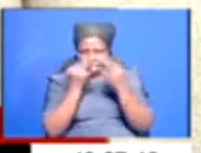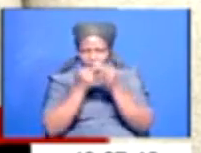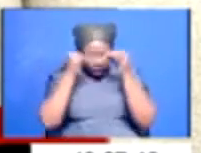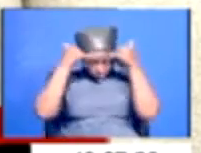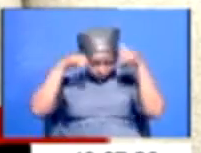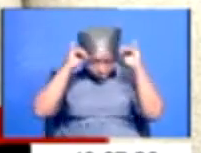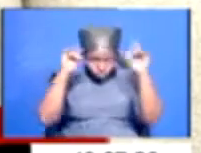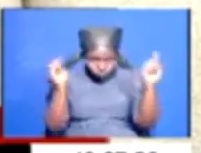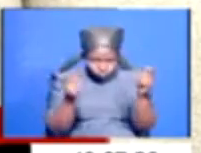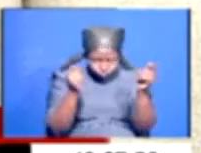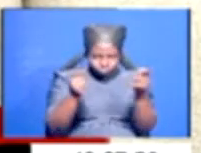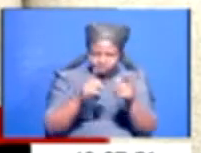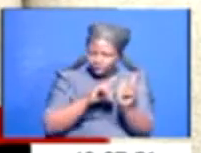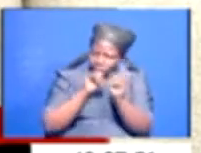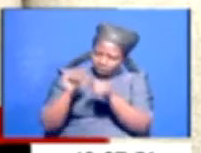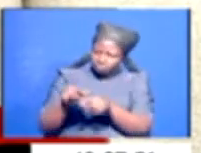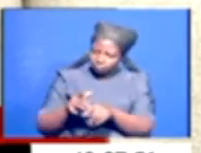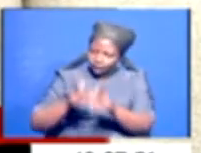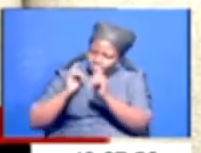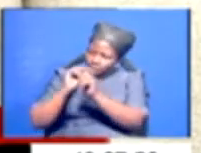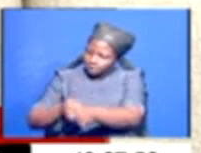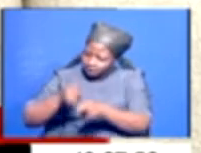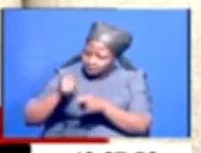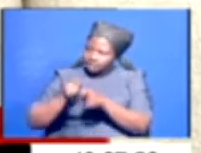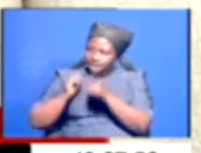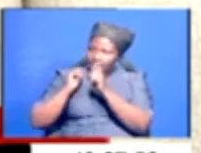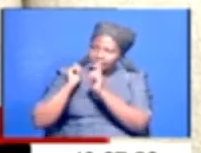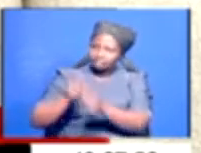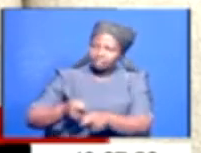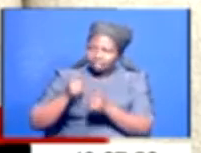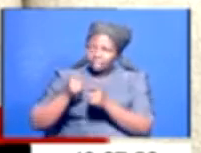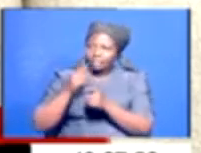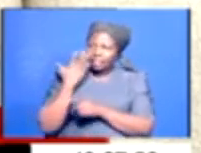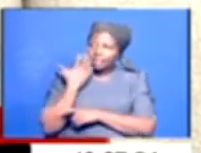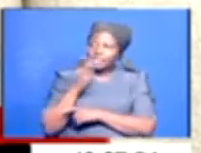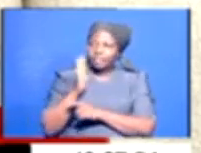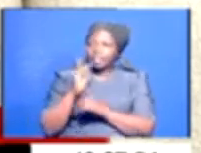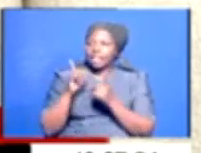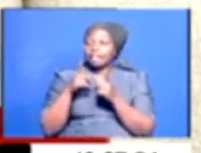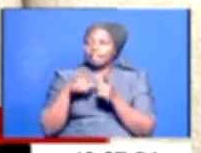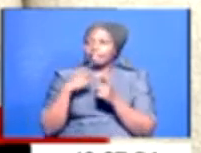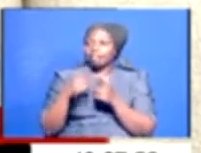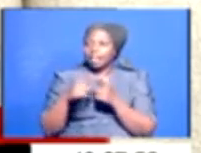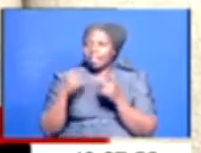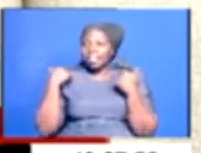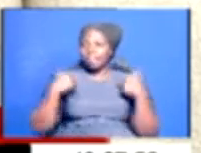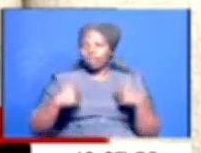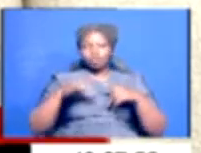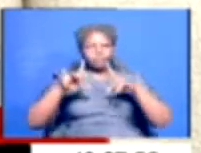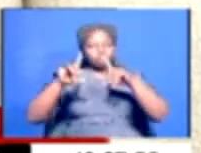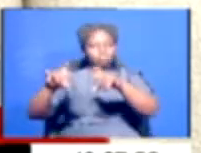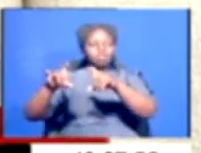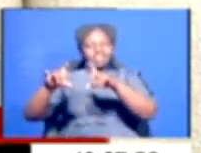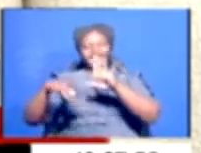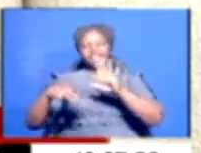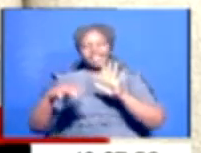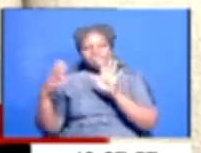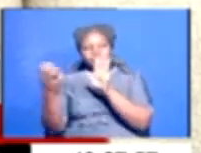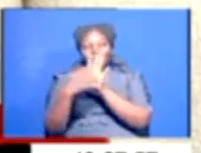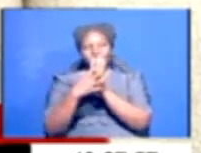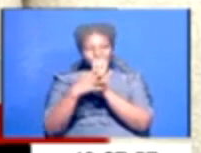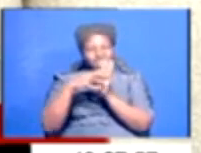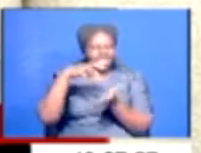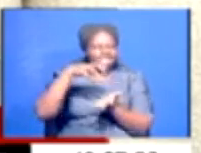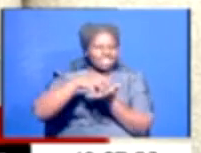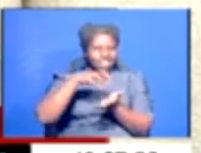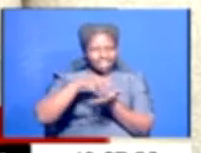there, and actually it came through, I think I posted on my status, and it really trend, and